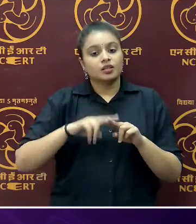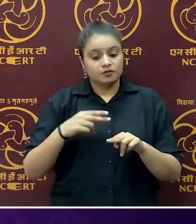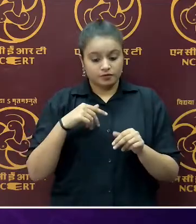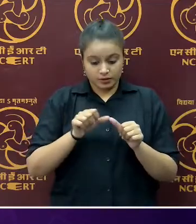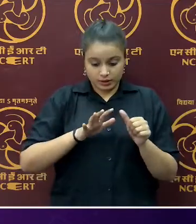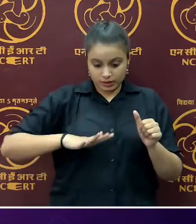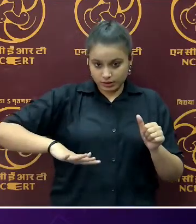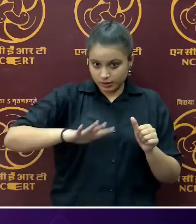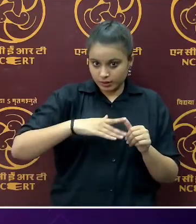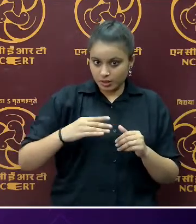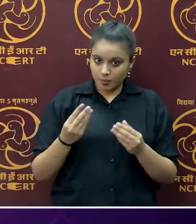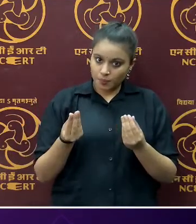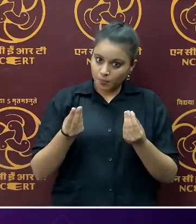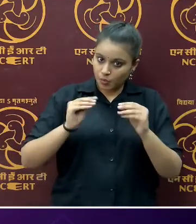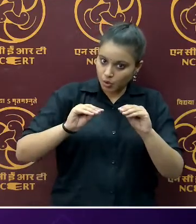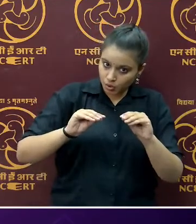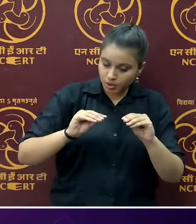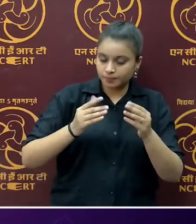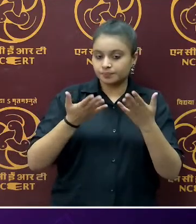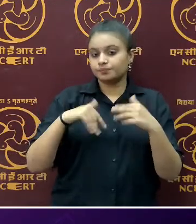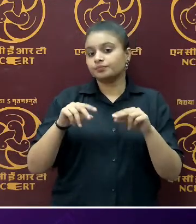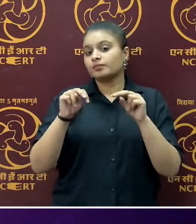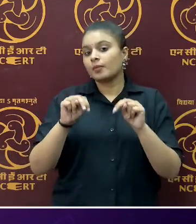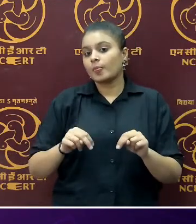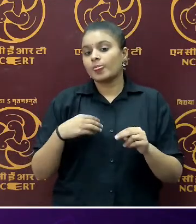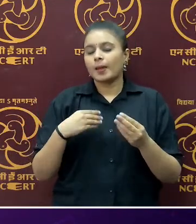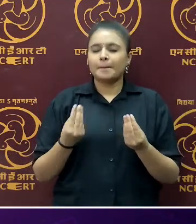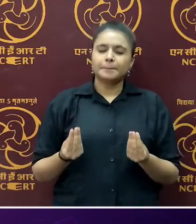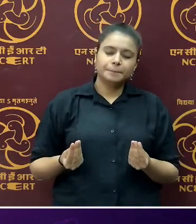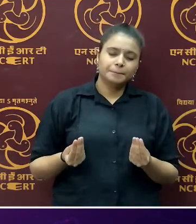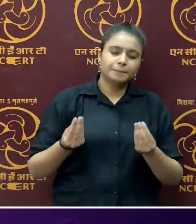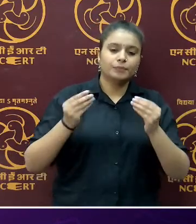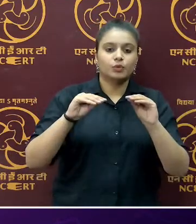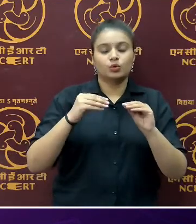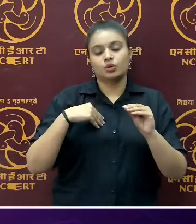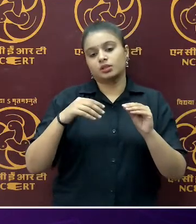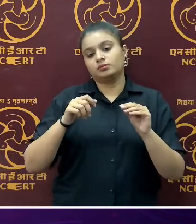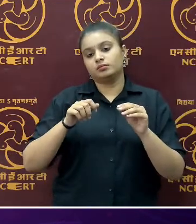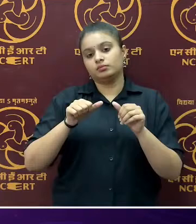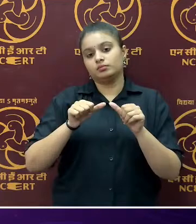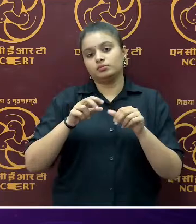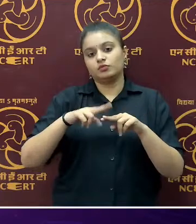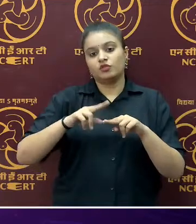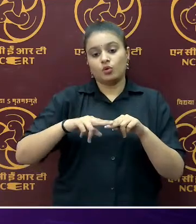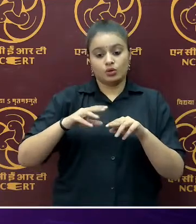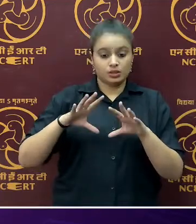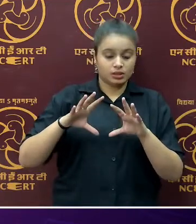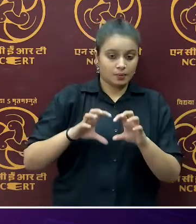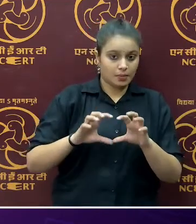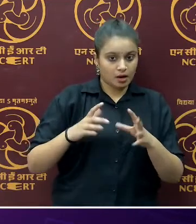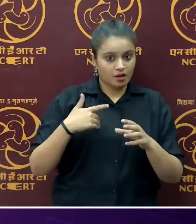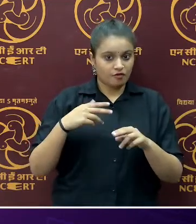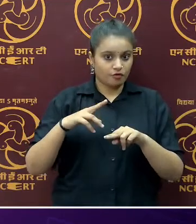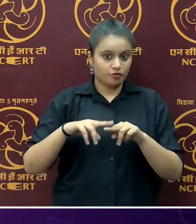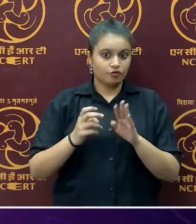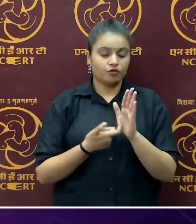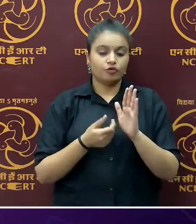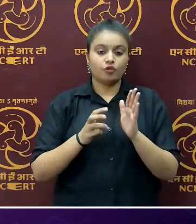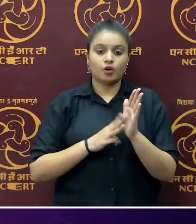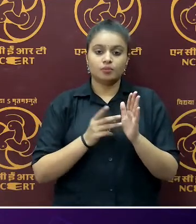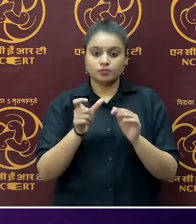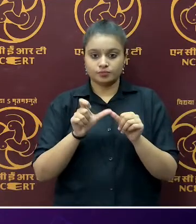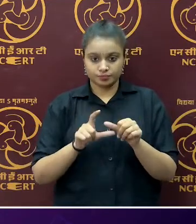area is more, then we need to apply More force, amount yeah. of force. So the formula is also mentioned over